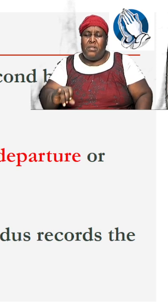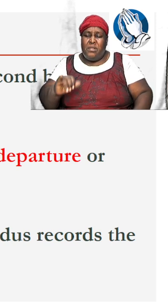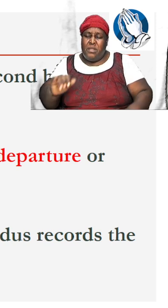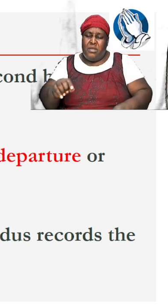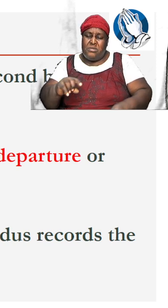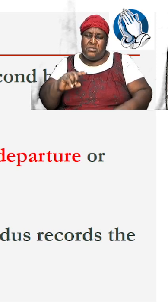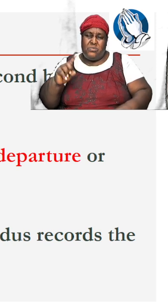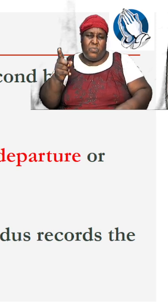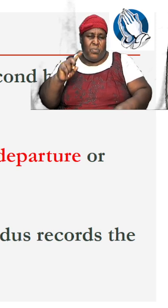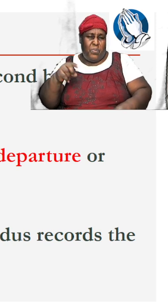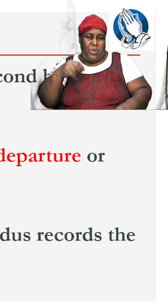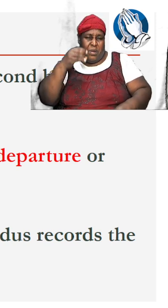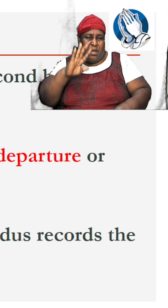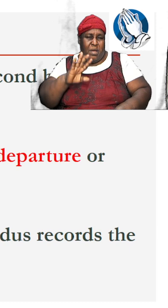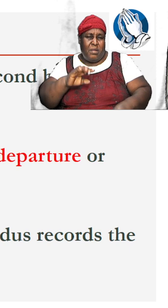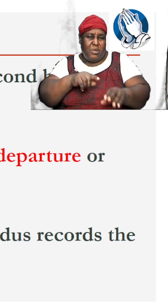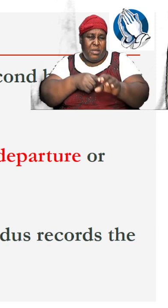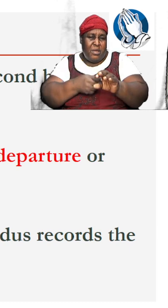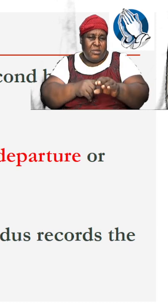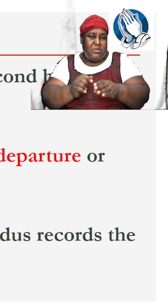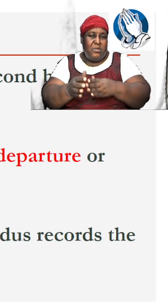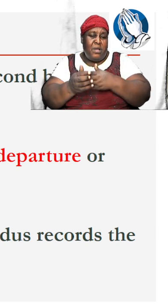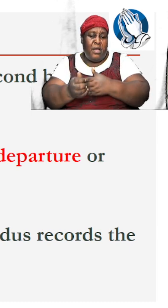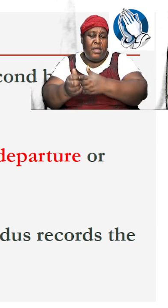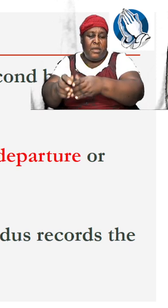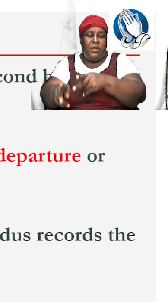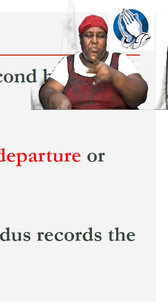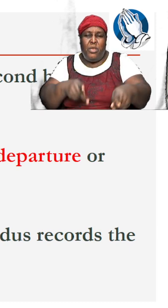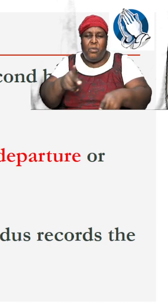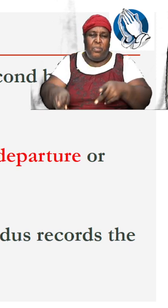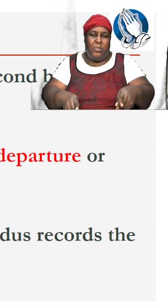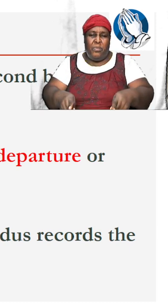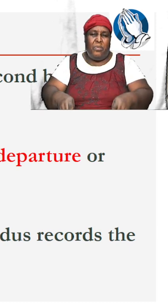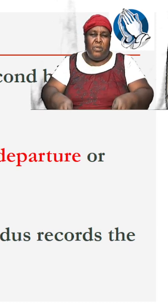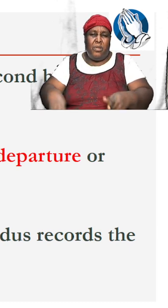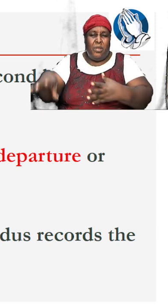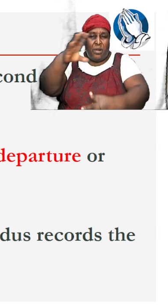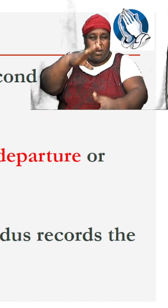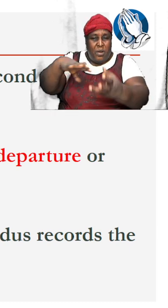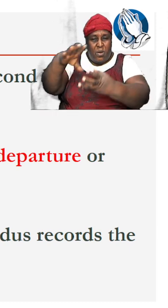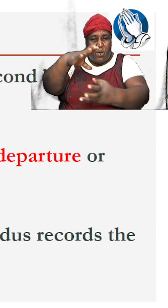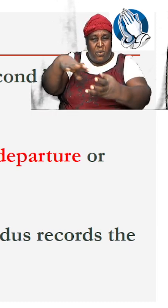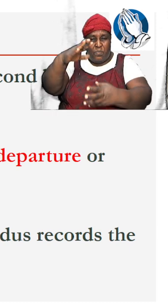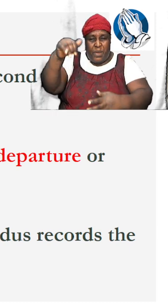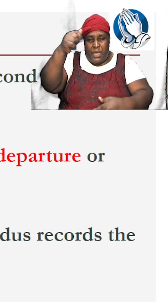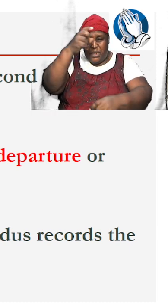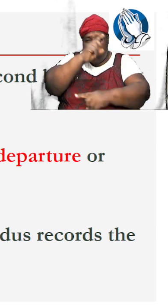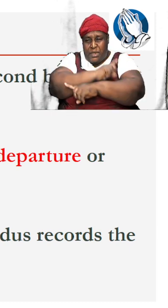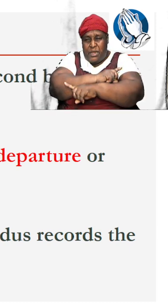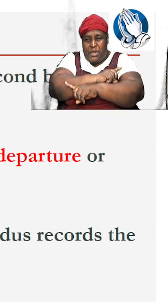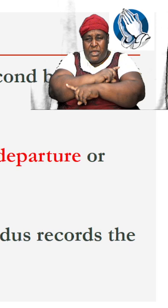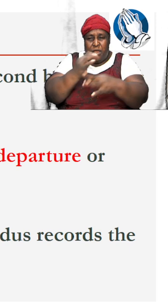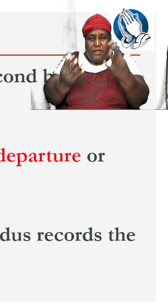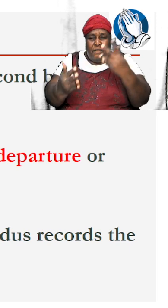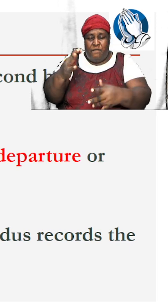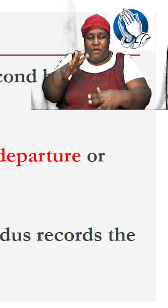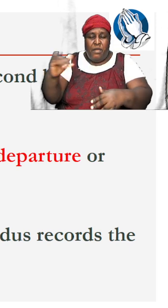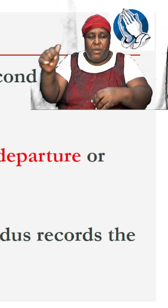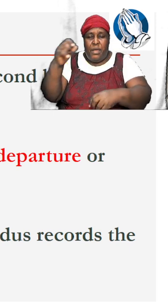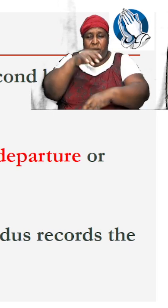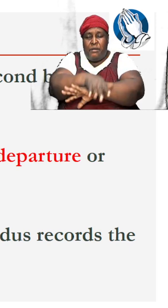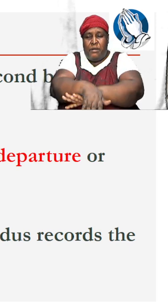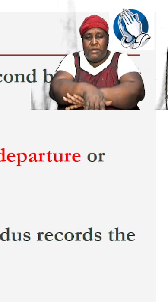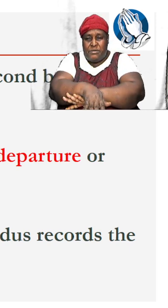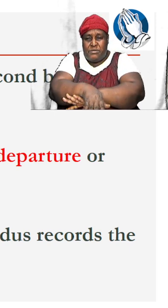He became a pillar of cloud by day to them, and a pillar of fire by night. Praise God. Then they get to Pi-Hiriath. Praise